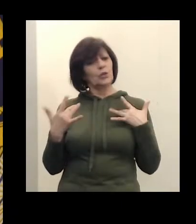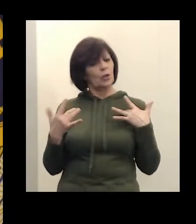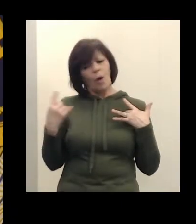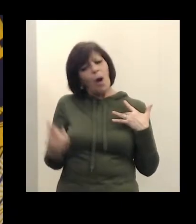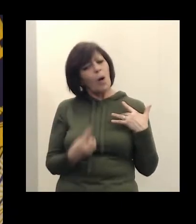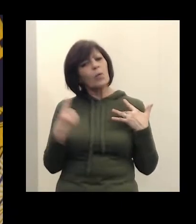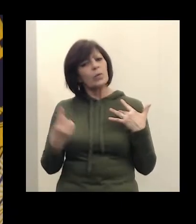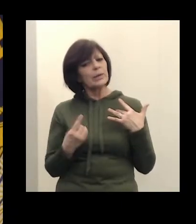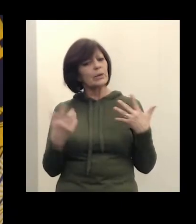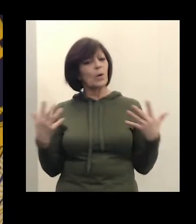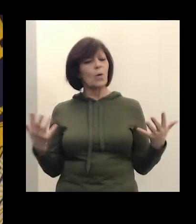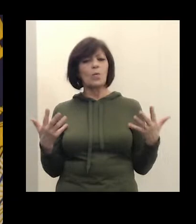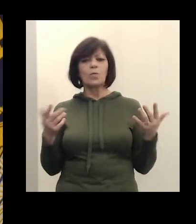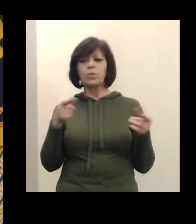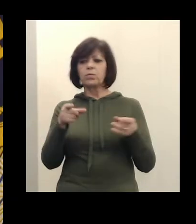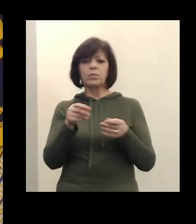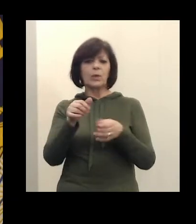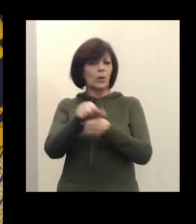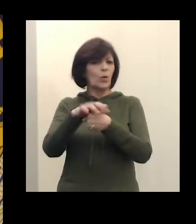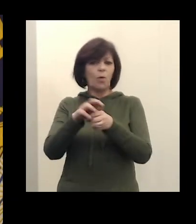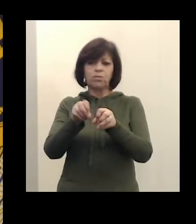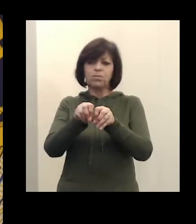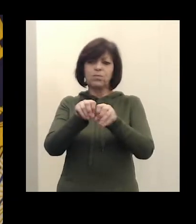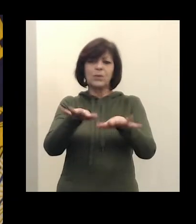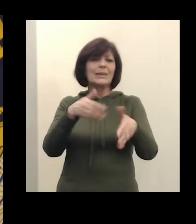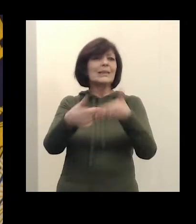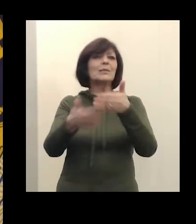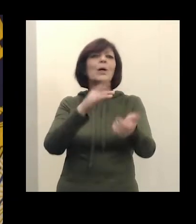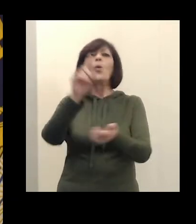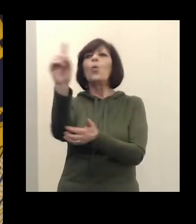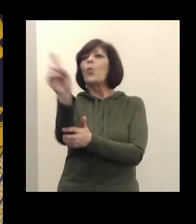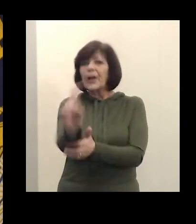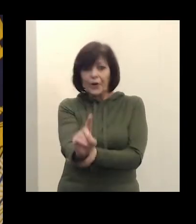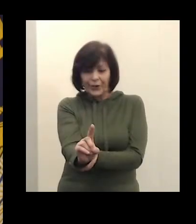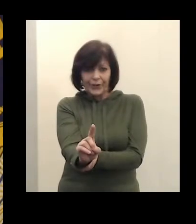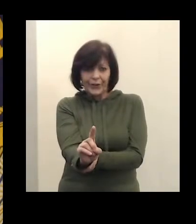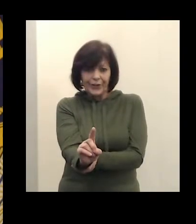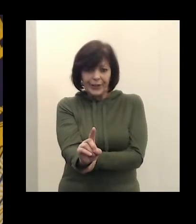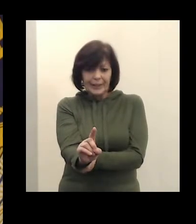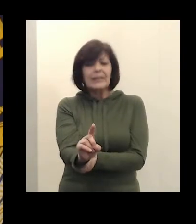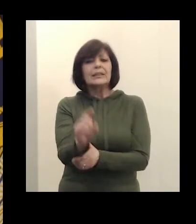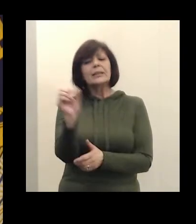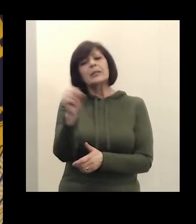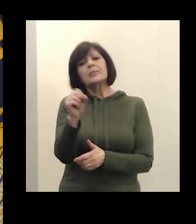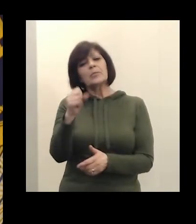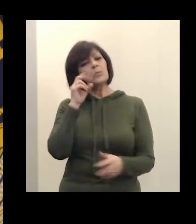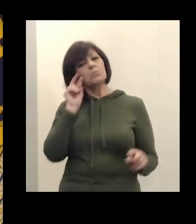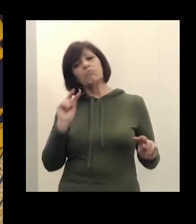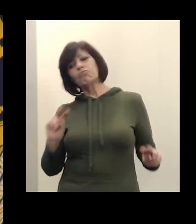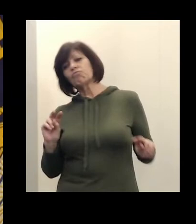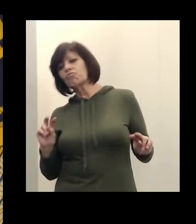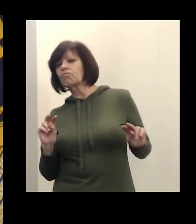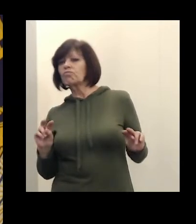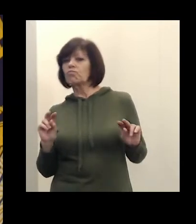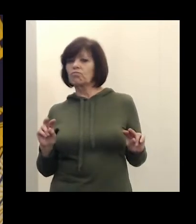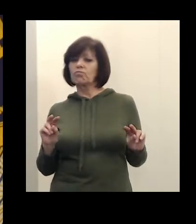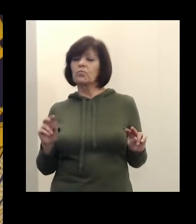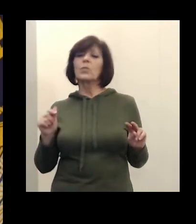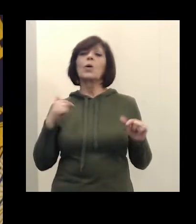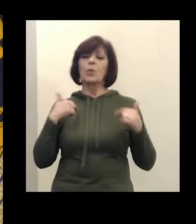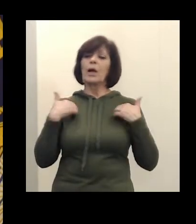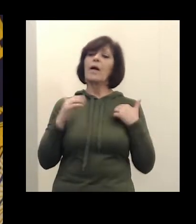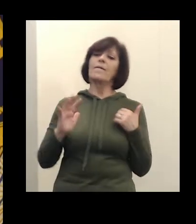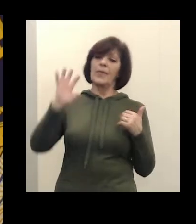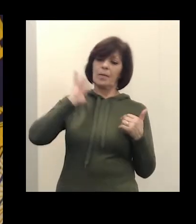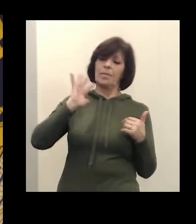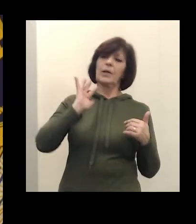be the transmission of COVID, regardless of who's catching it and where it is. So it is something we keep an eye on. We have in the past talked to